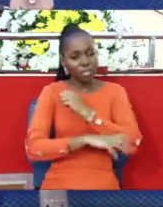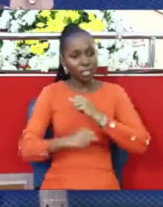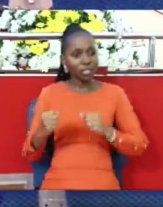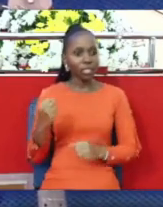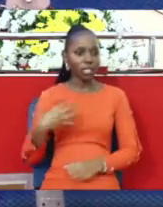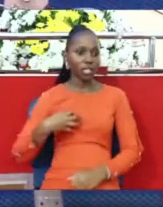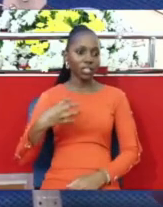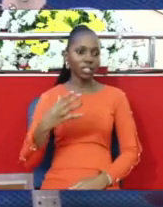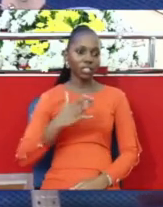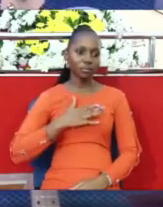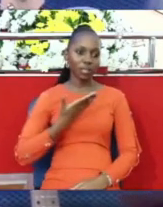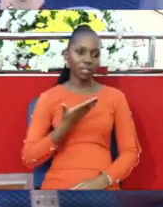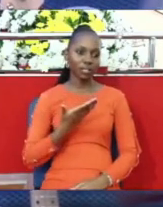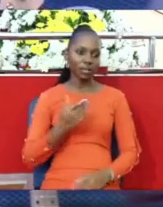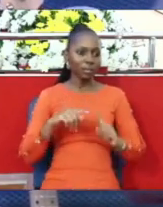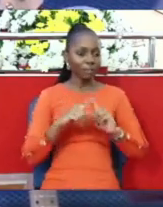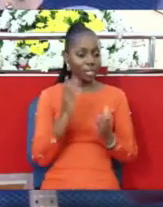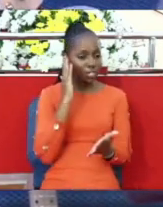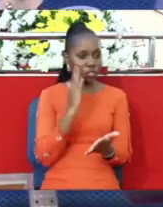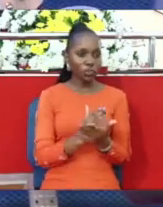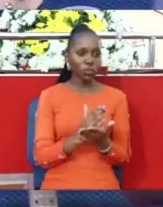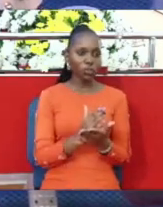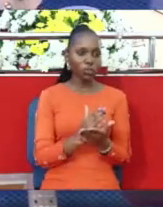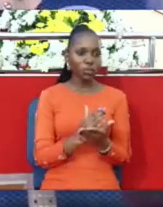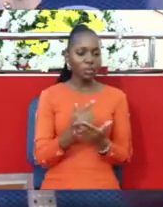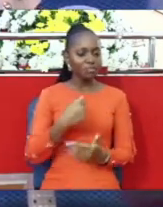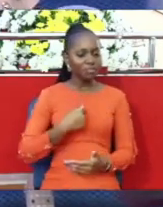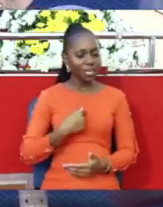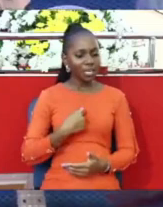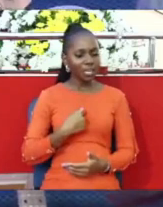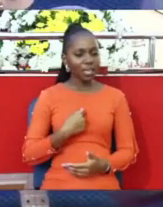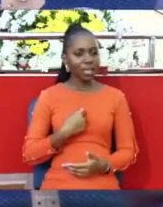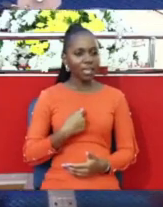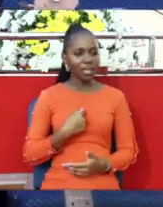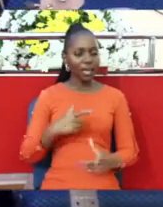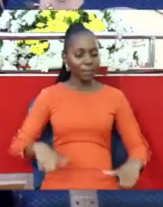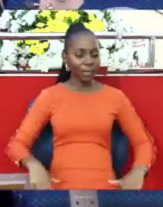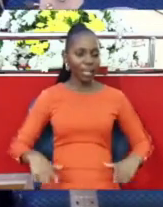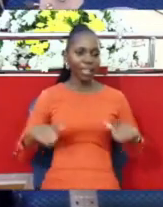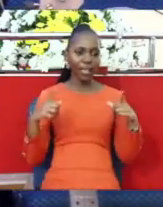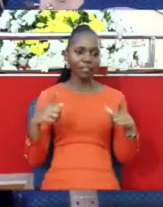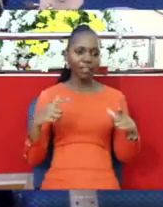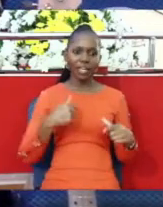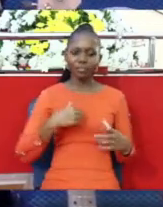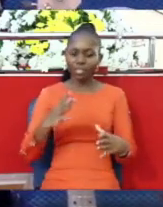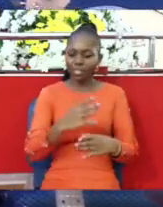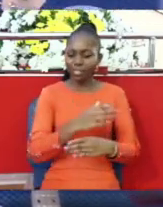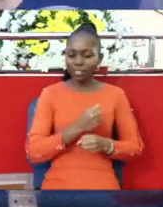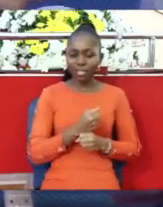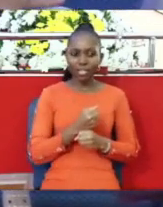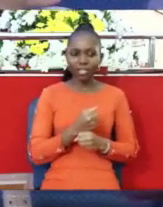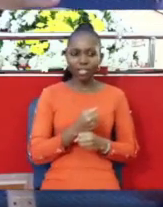as long as I'm alive, aha, kadri and bado I don't trust naishi, my resources na situmaini that I'm safe in